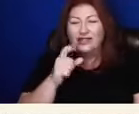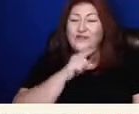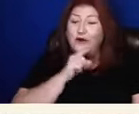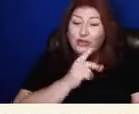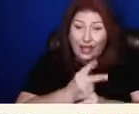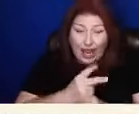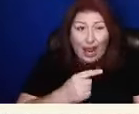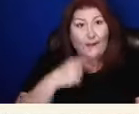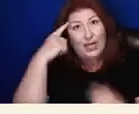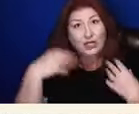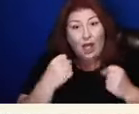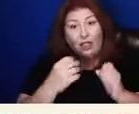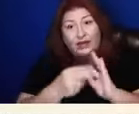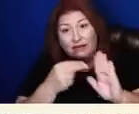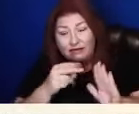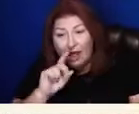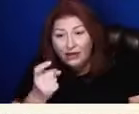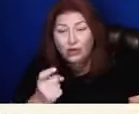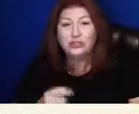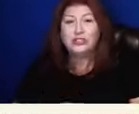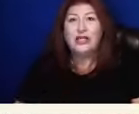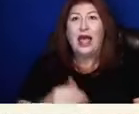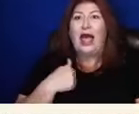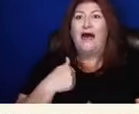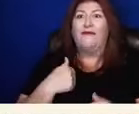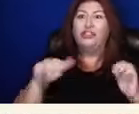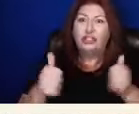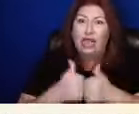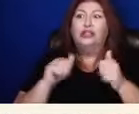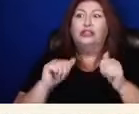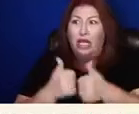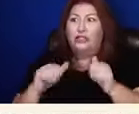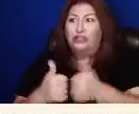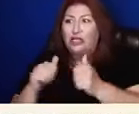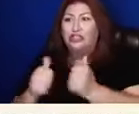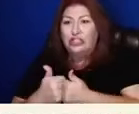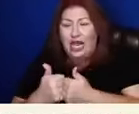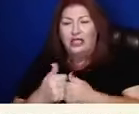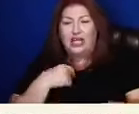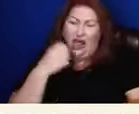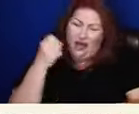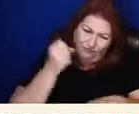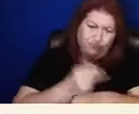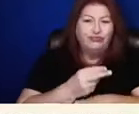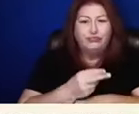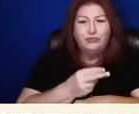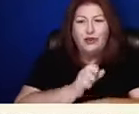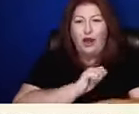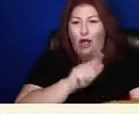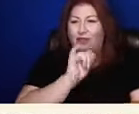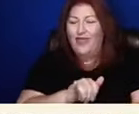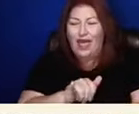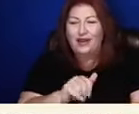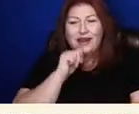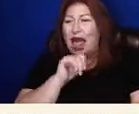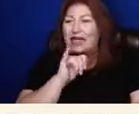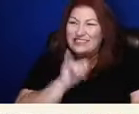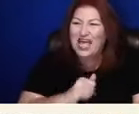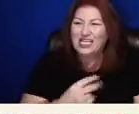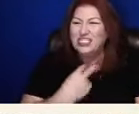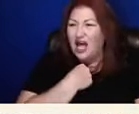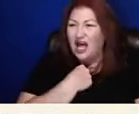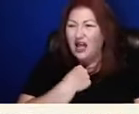health diagnoses, having substance use challenges, and being able to rise above those, right? Not stay stuck and